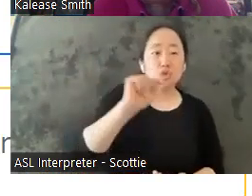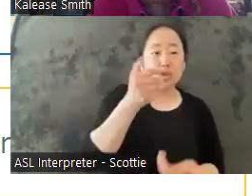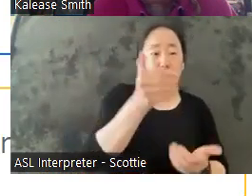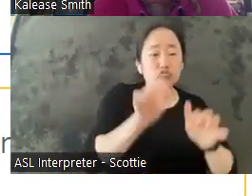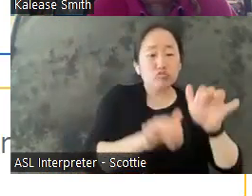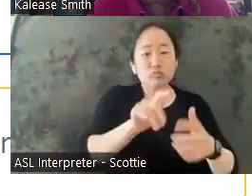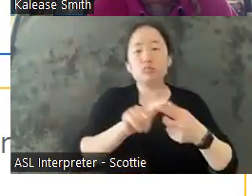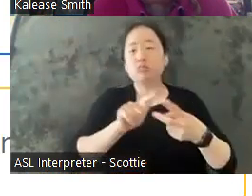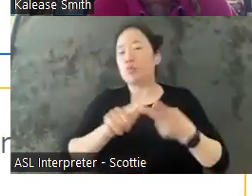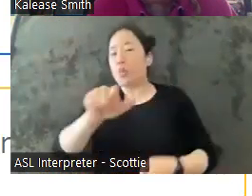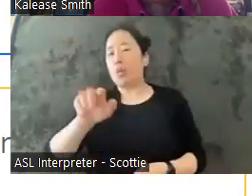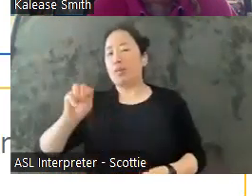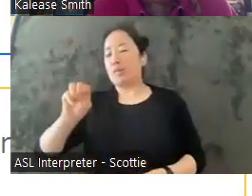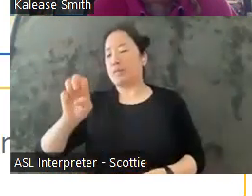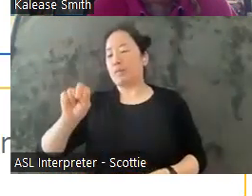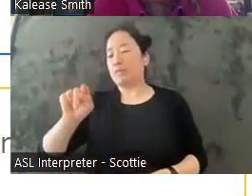these questions.